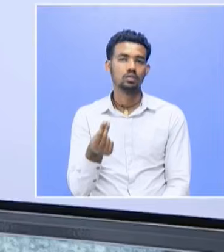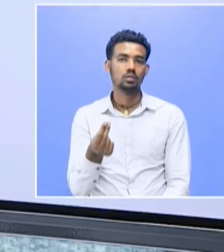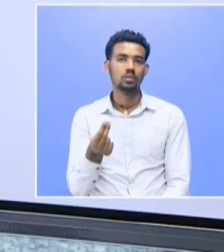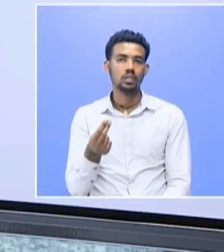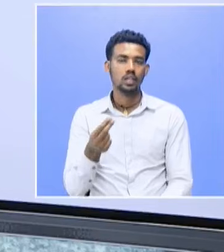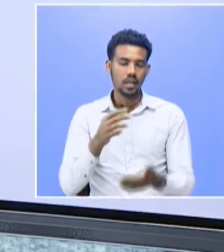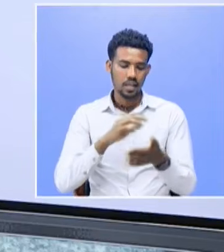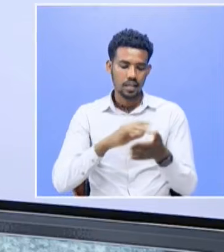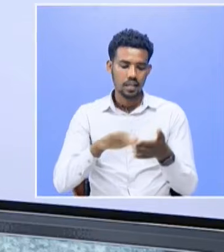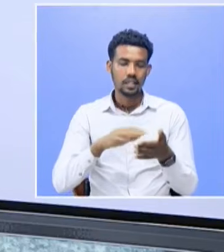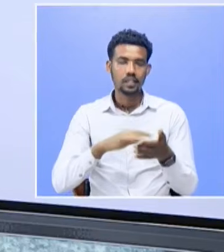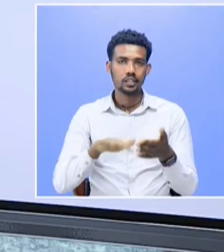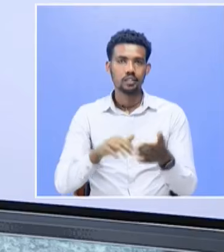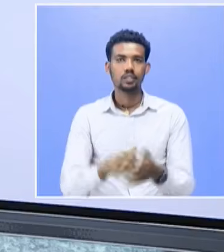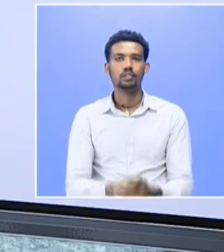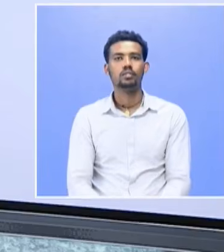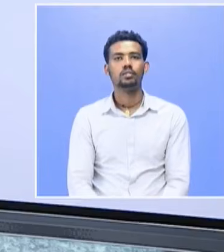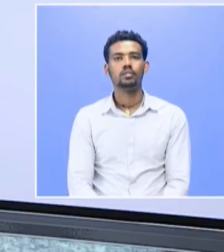reading